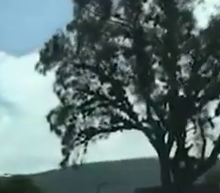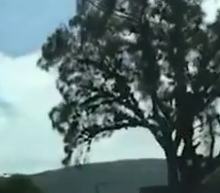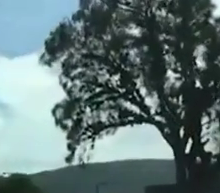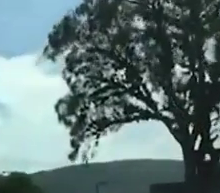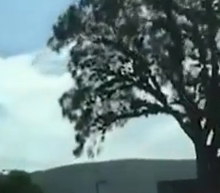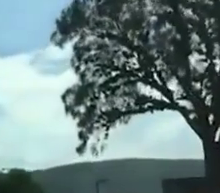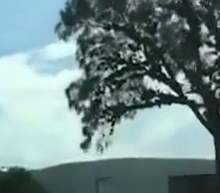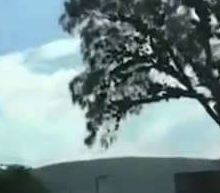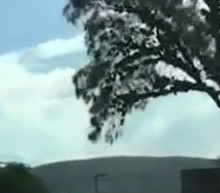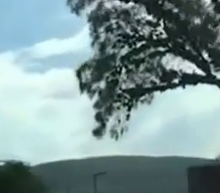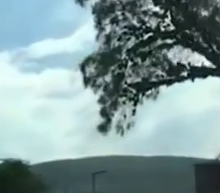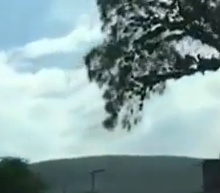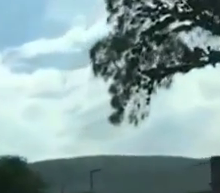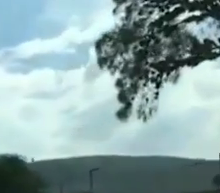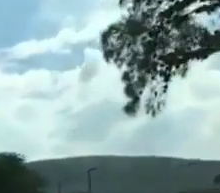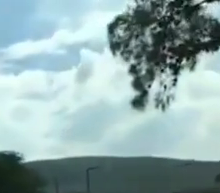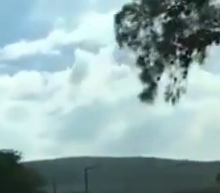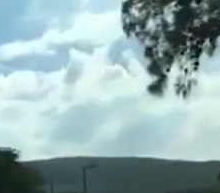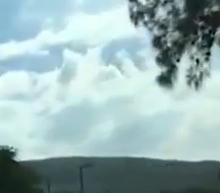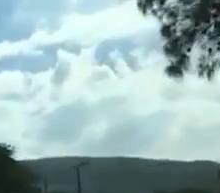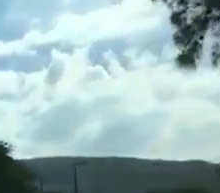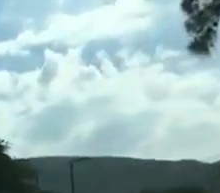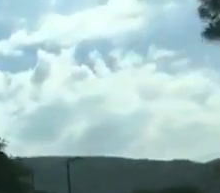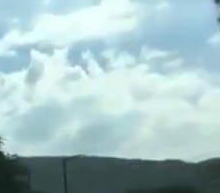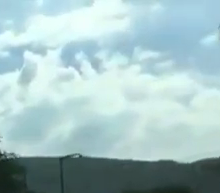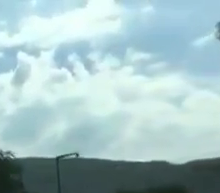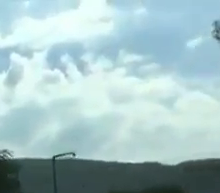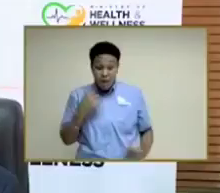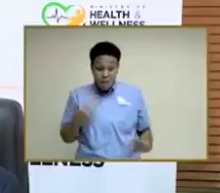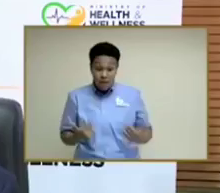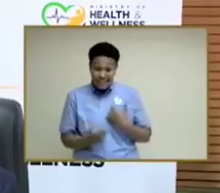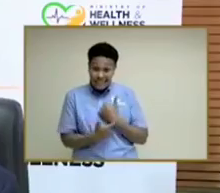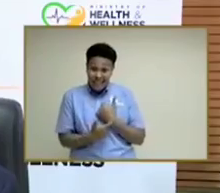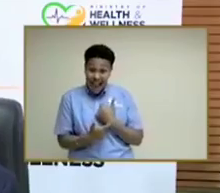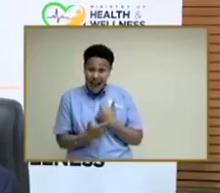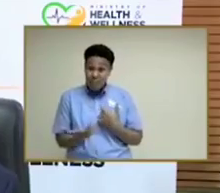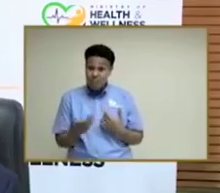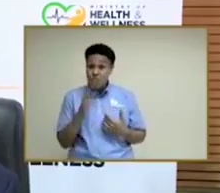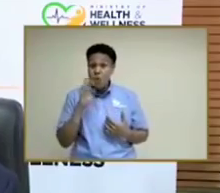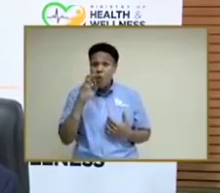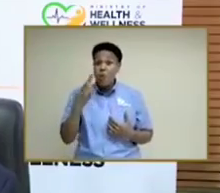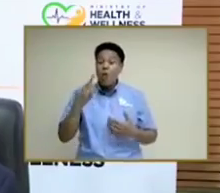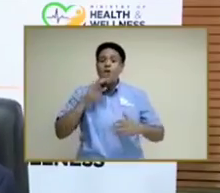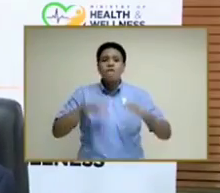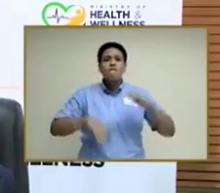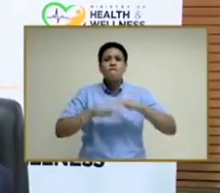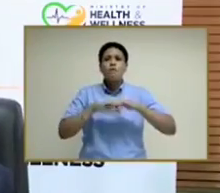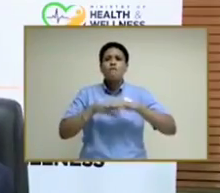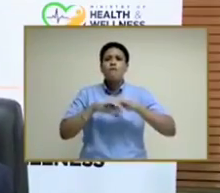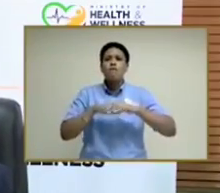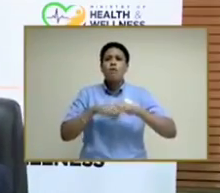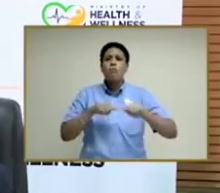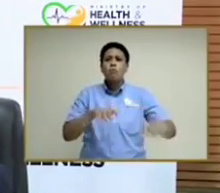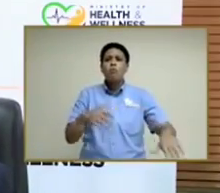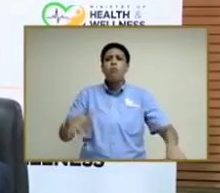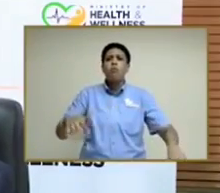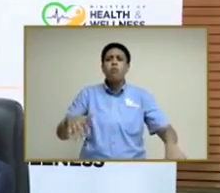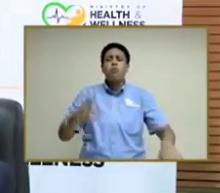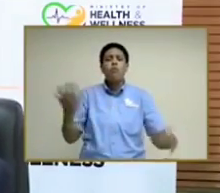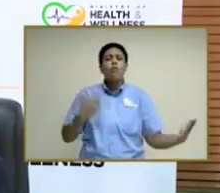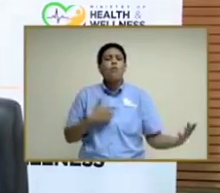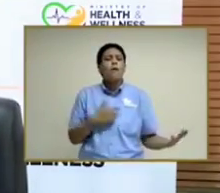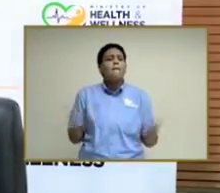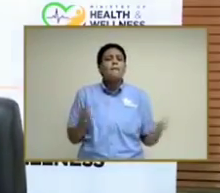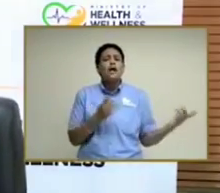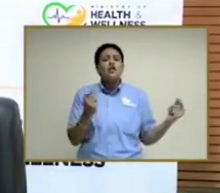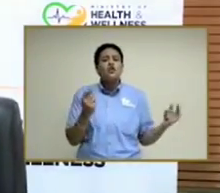Margaret Hospital in St. Thomas are both full to capacity. Even though the ward is at capacity, what we plan to do is